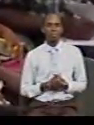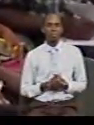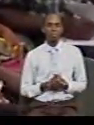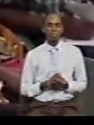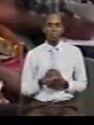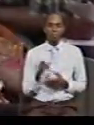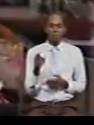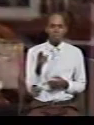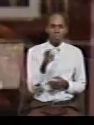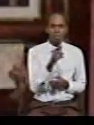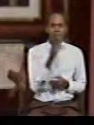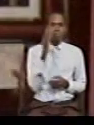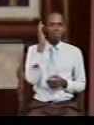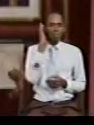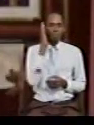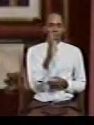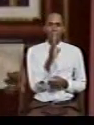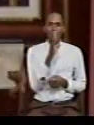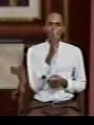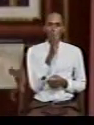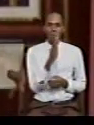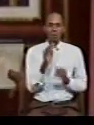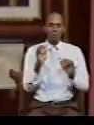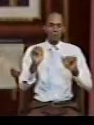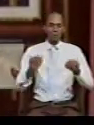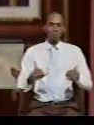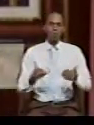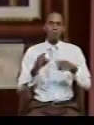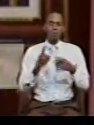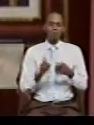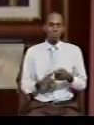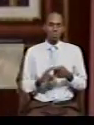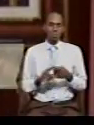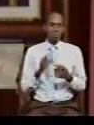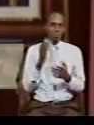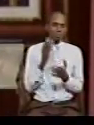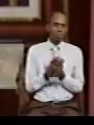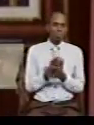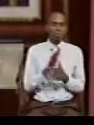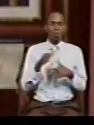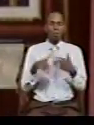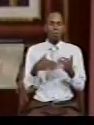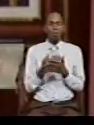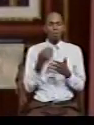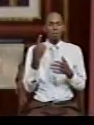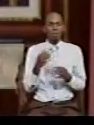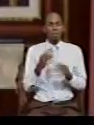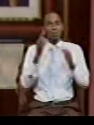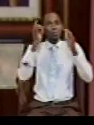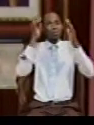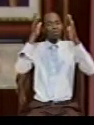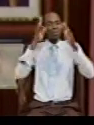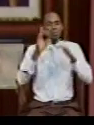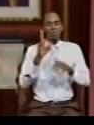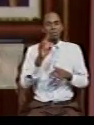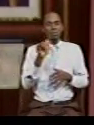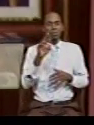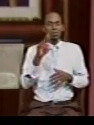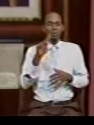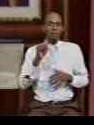You will be able to quench all the fiery darts of the